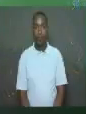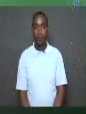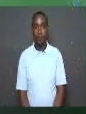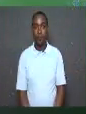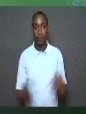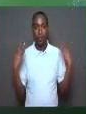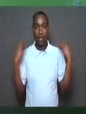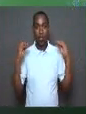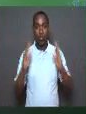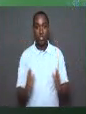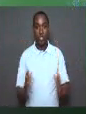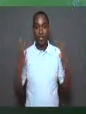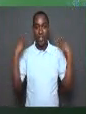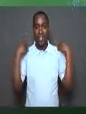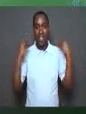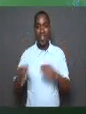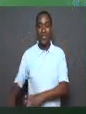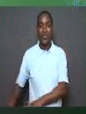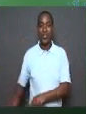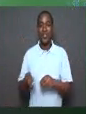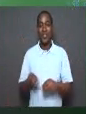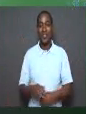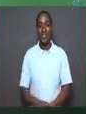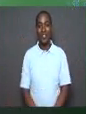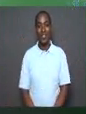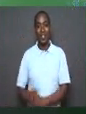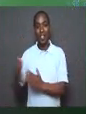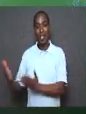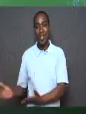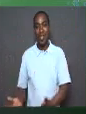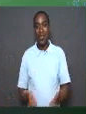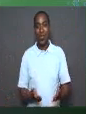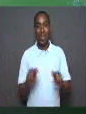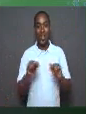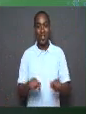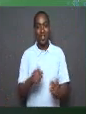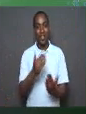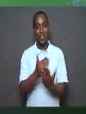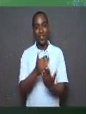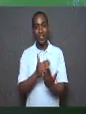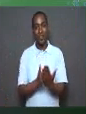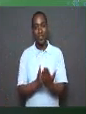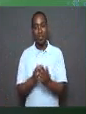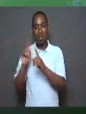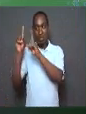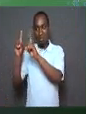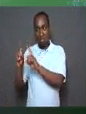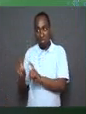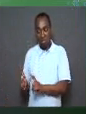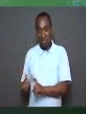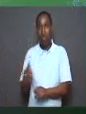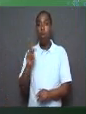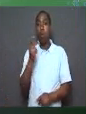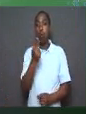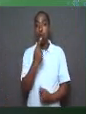Hello, teacher. Hello, students. Welcome to today's lesson on testing for